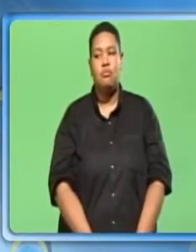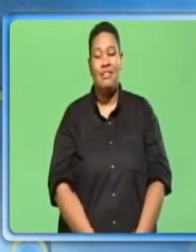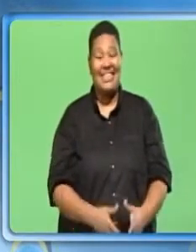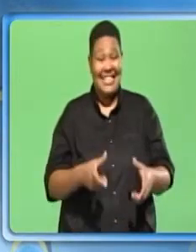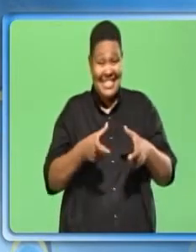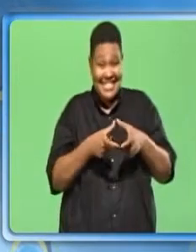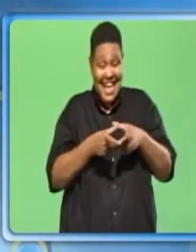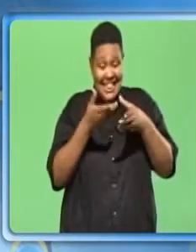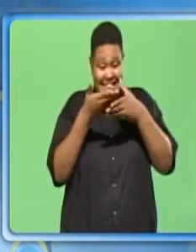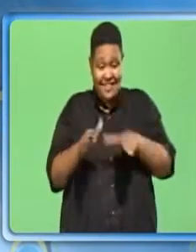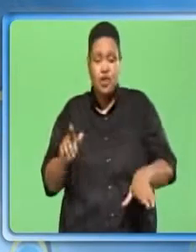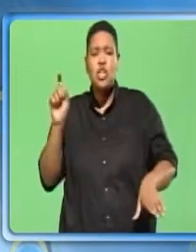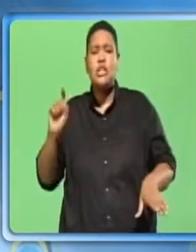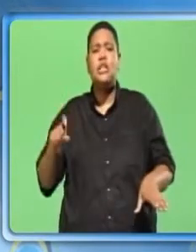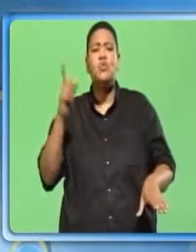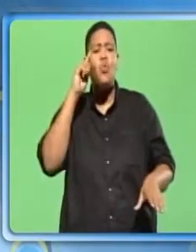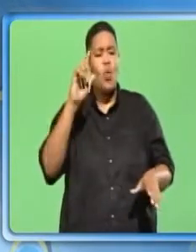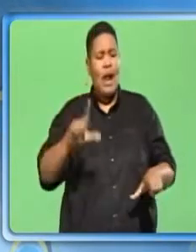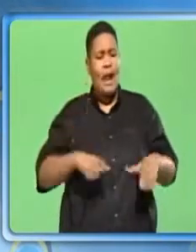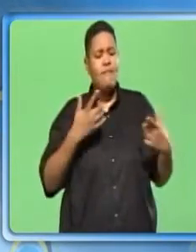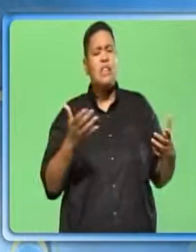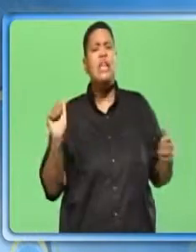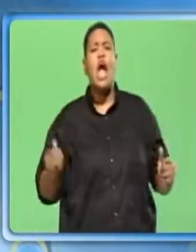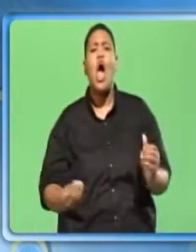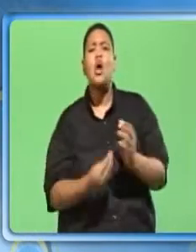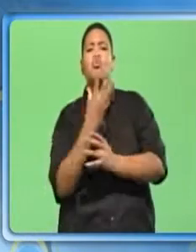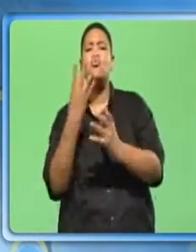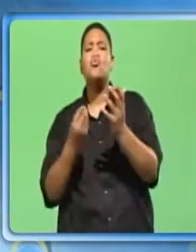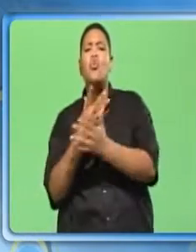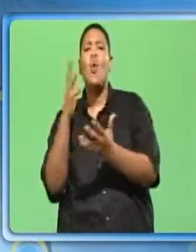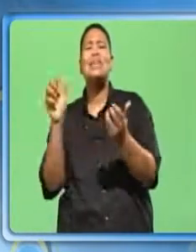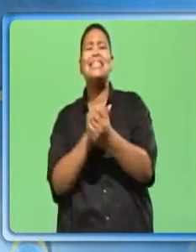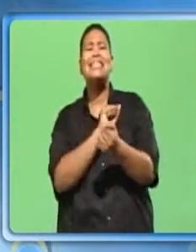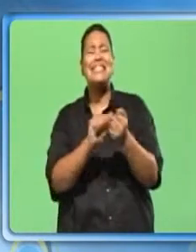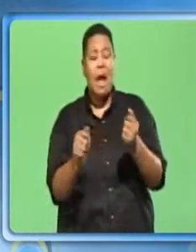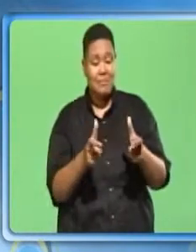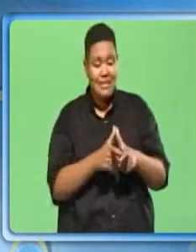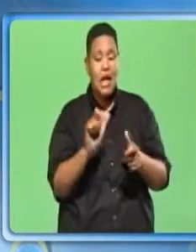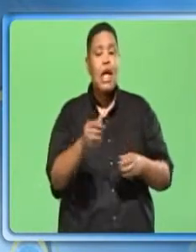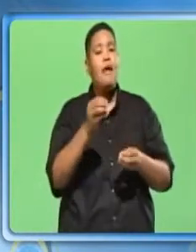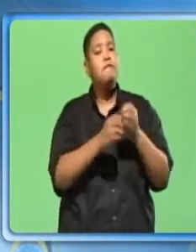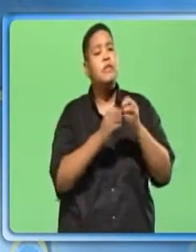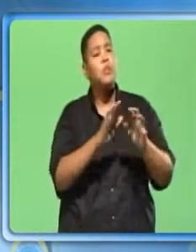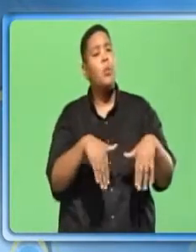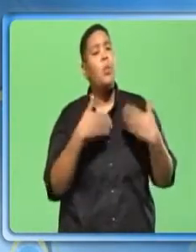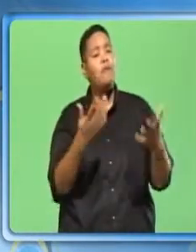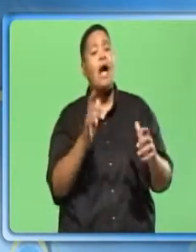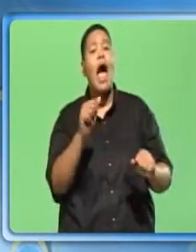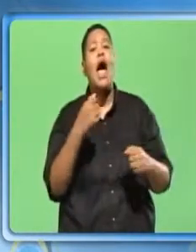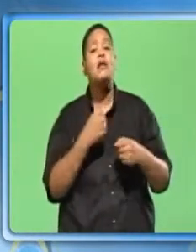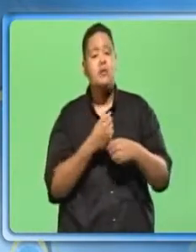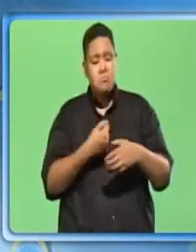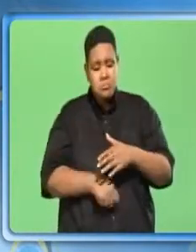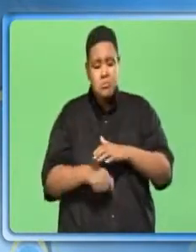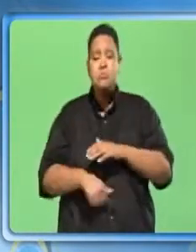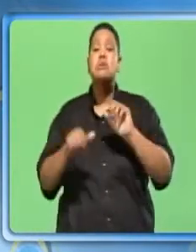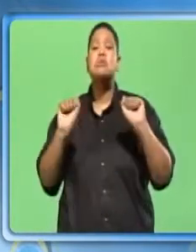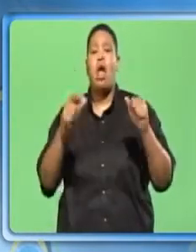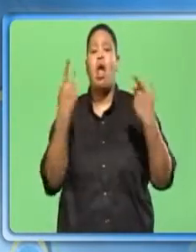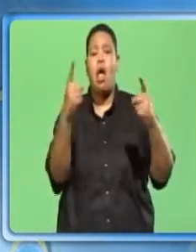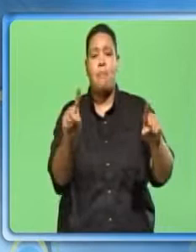Cell division is needed so that organisms can grow, damaged cells can be repaired, and reproduction can occur.